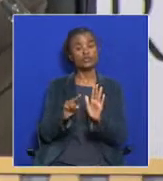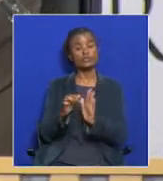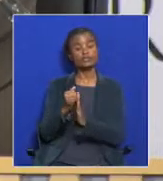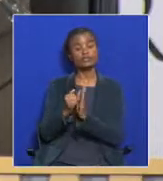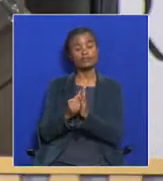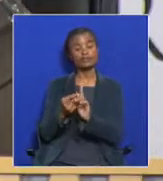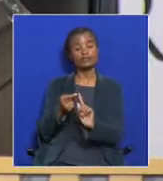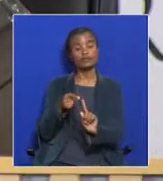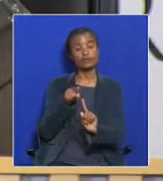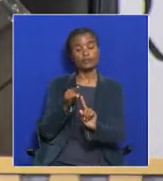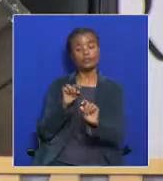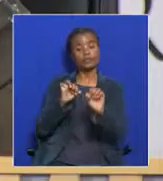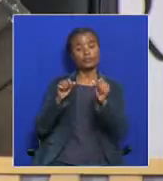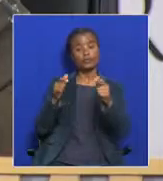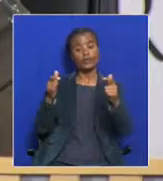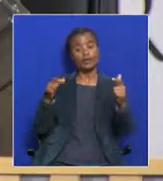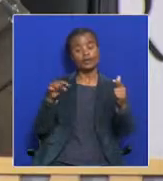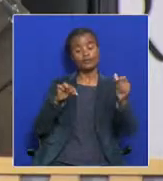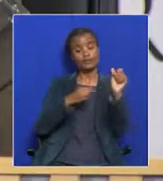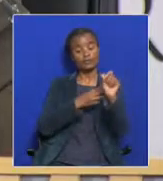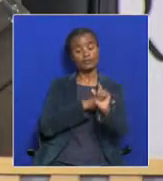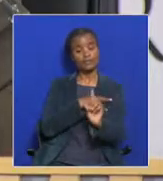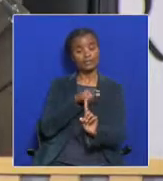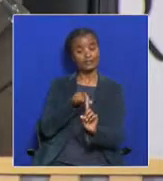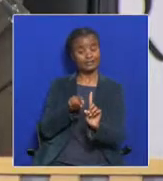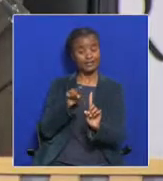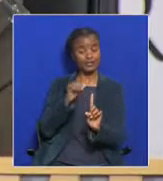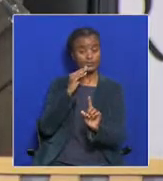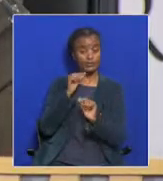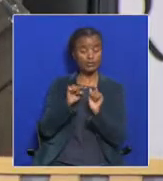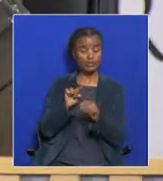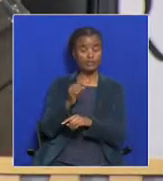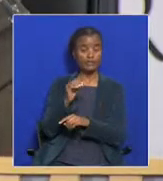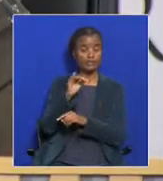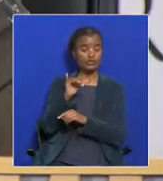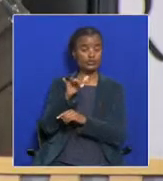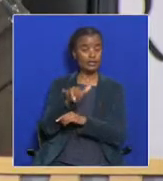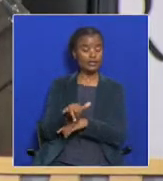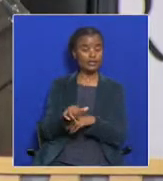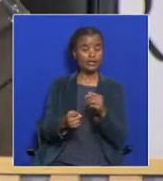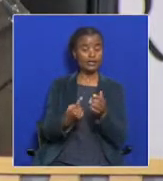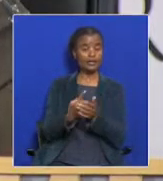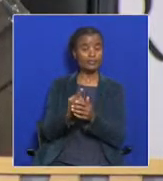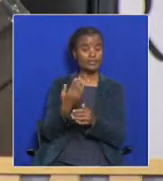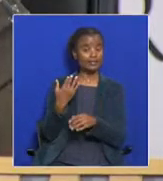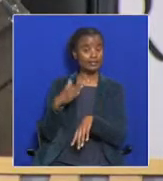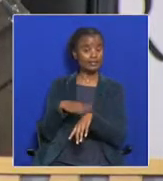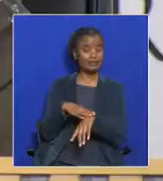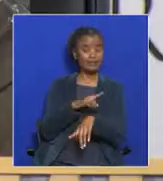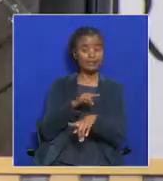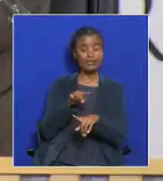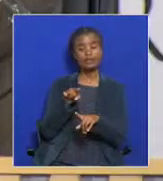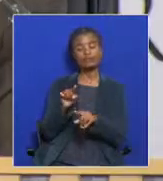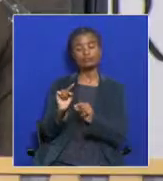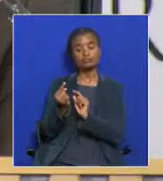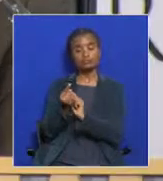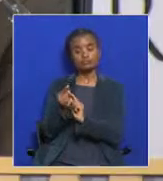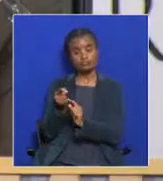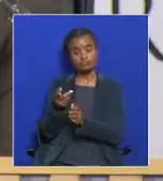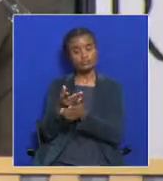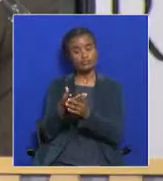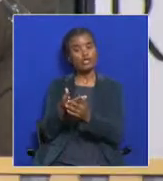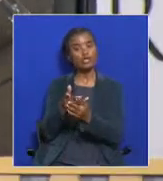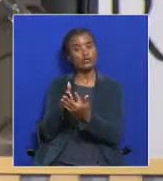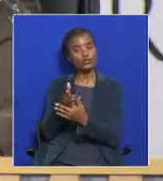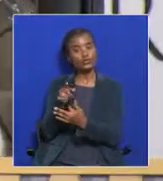even talking about the 1st of July, what happened there. Yeah. Obviously, we would have had to go through the warehouse manager to make these arrangements. So that statement tells